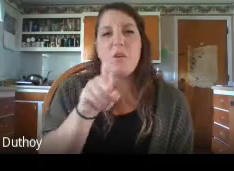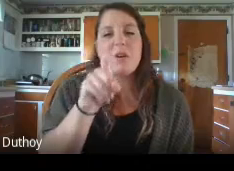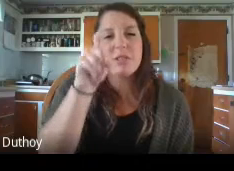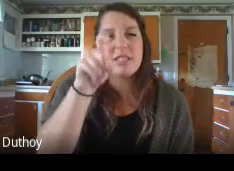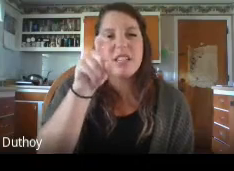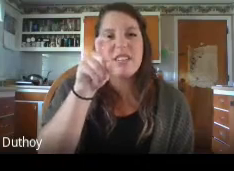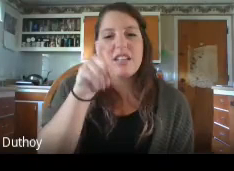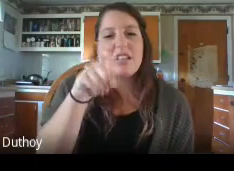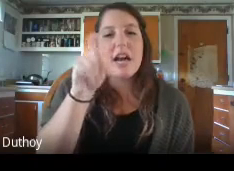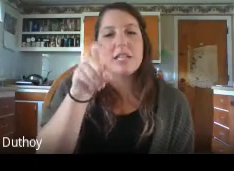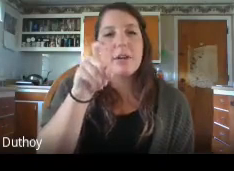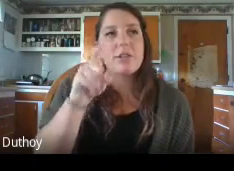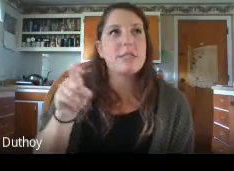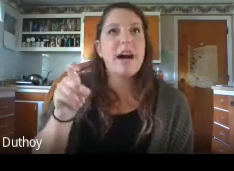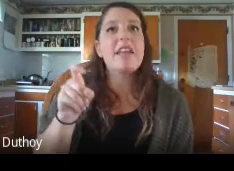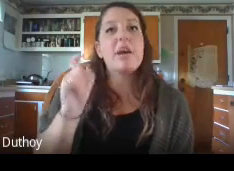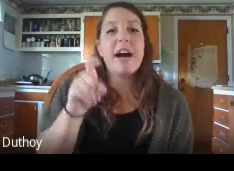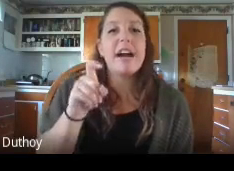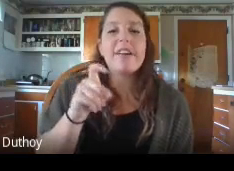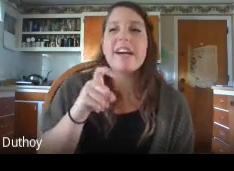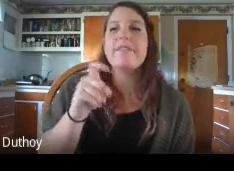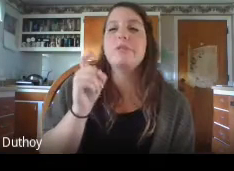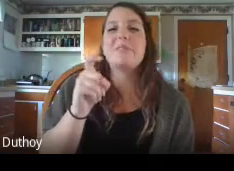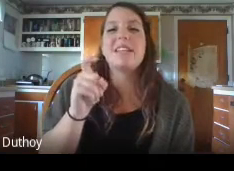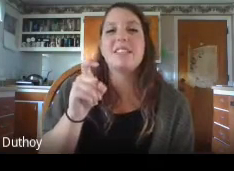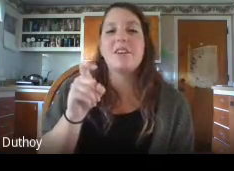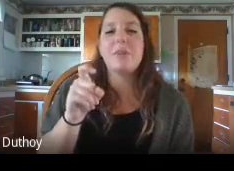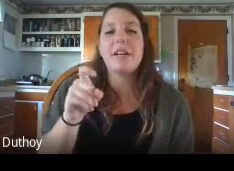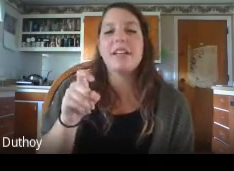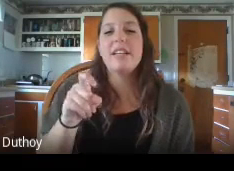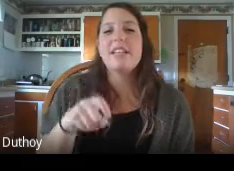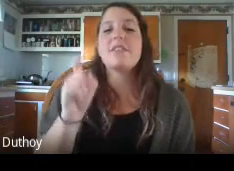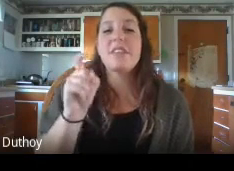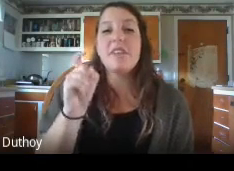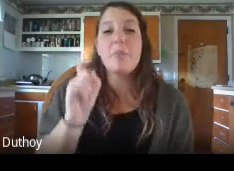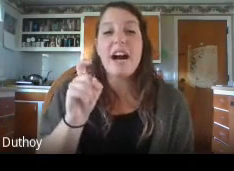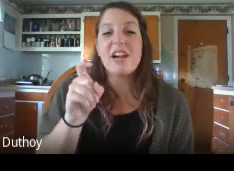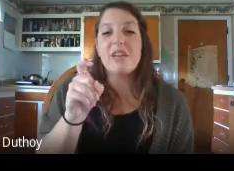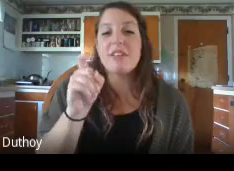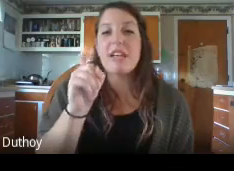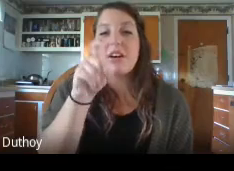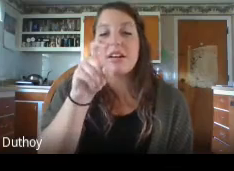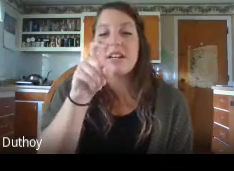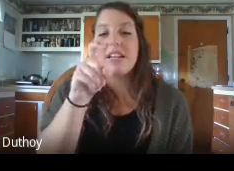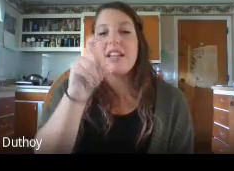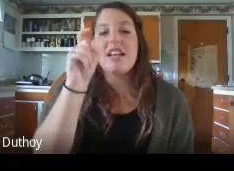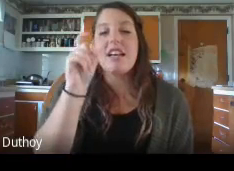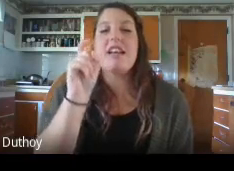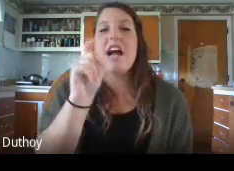hook almost. X marks the spot, like a pirate. Ooh, that's a good one. So think of a pirate with their